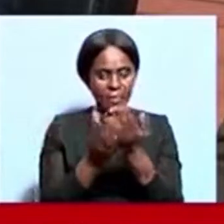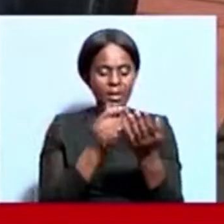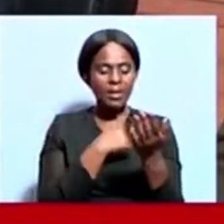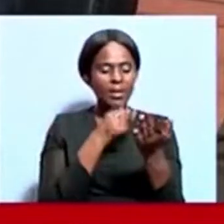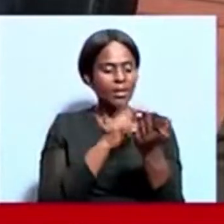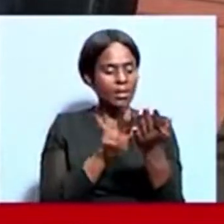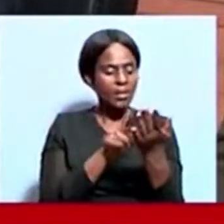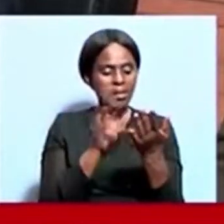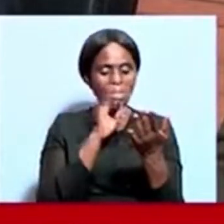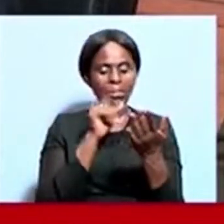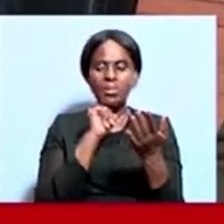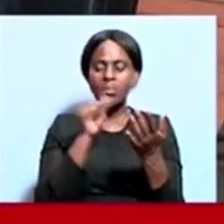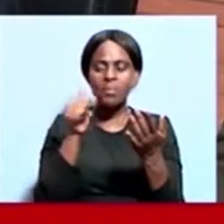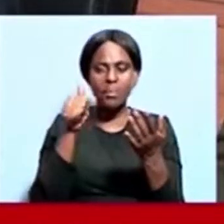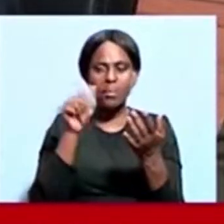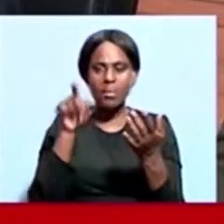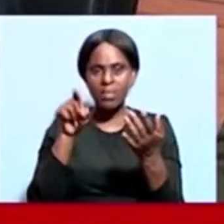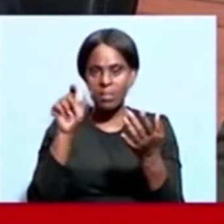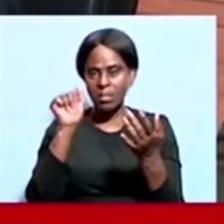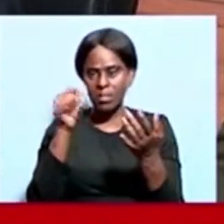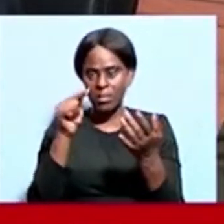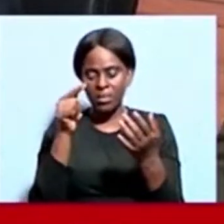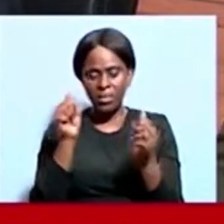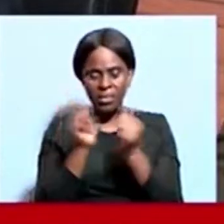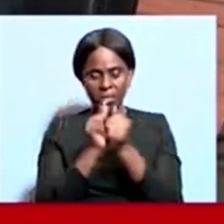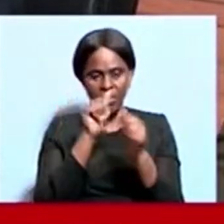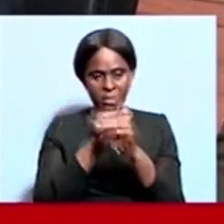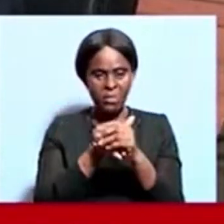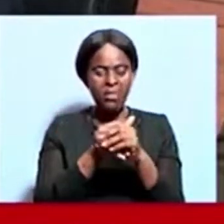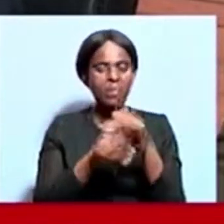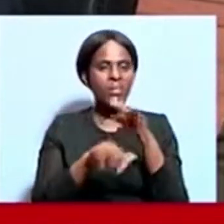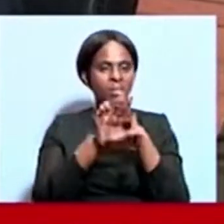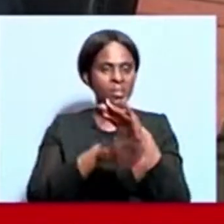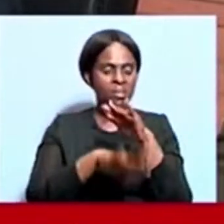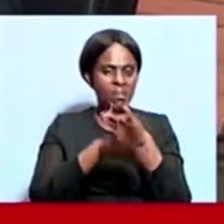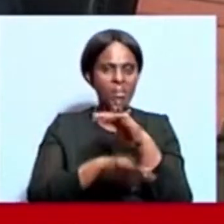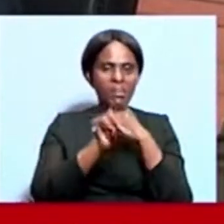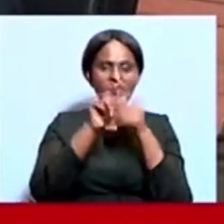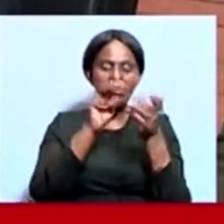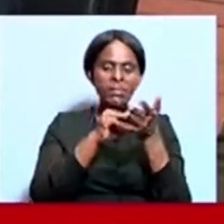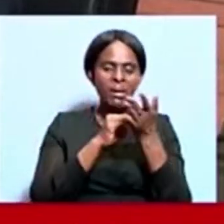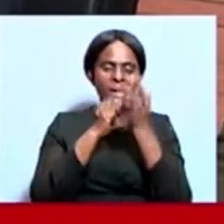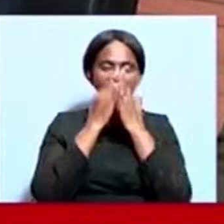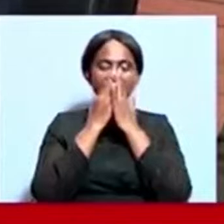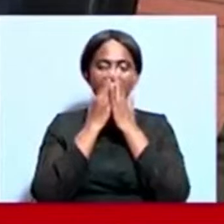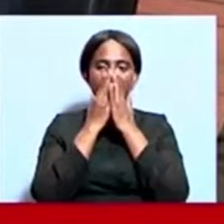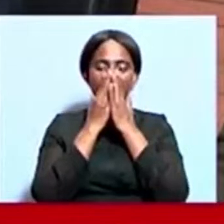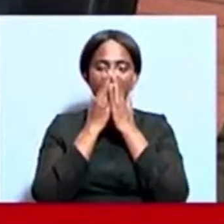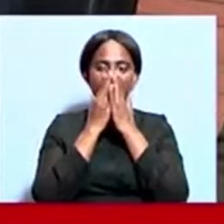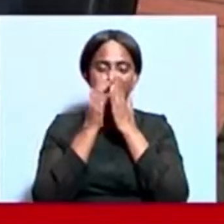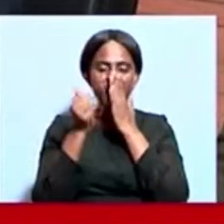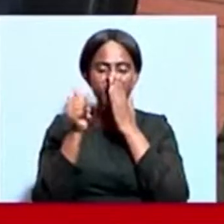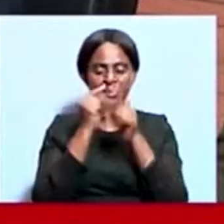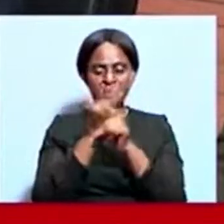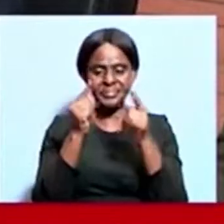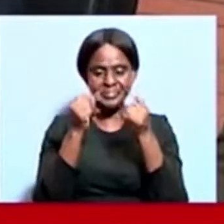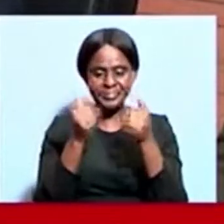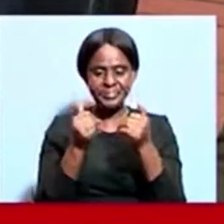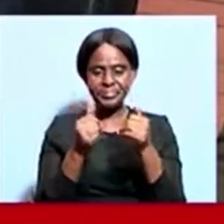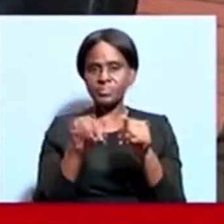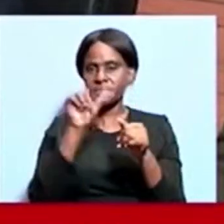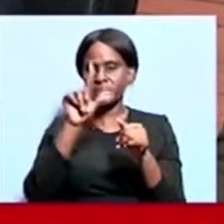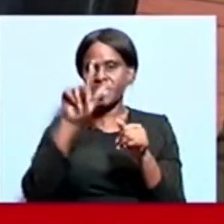you don't need Attorney General for clearance, as long as it's within, below 1 million. You just need to LPO,